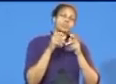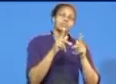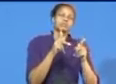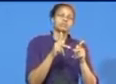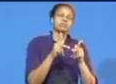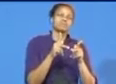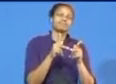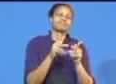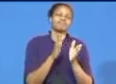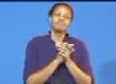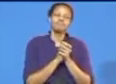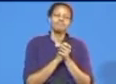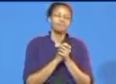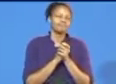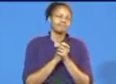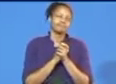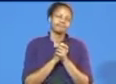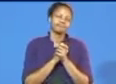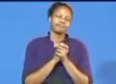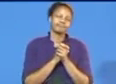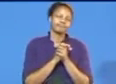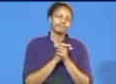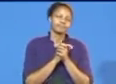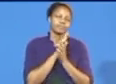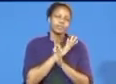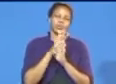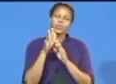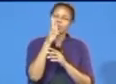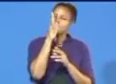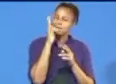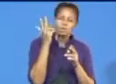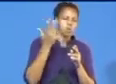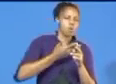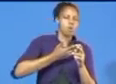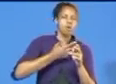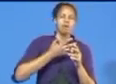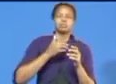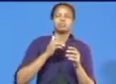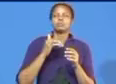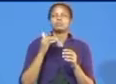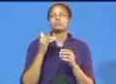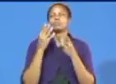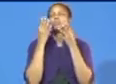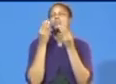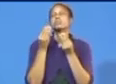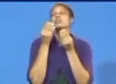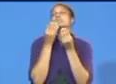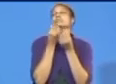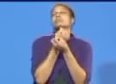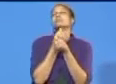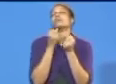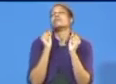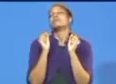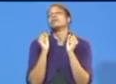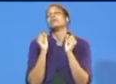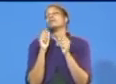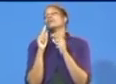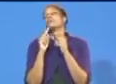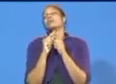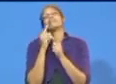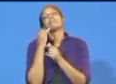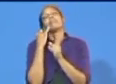Pass us not, O gentle Savior. And when the last